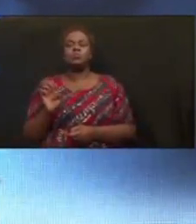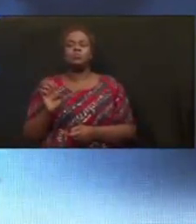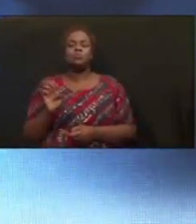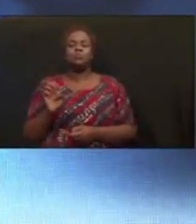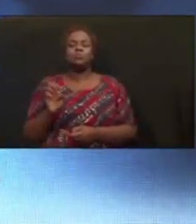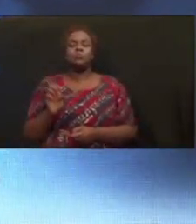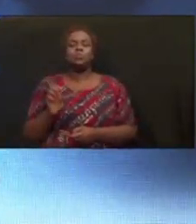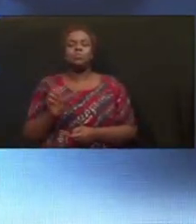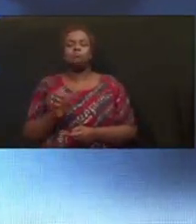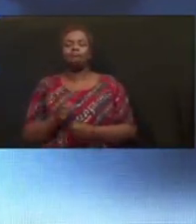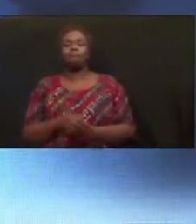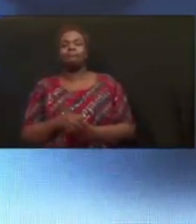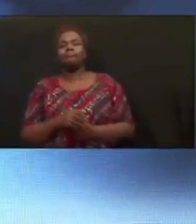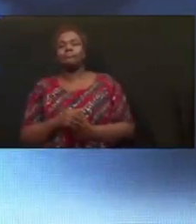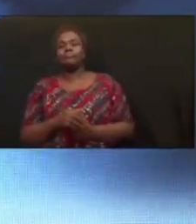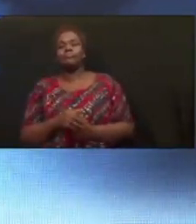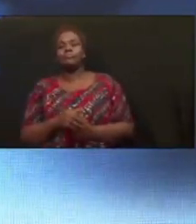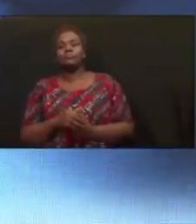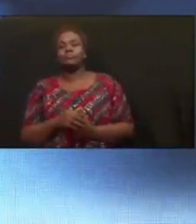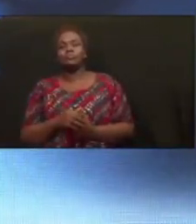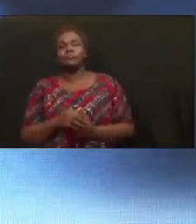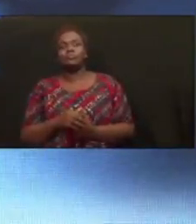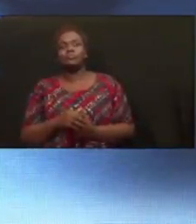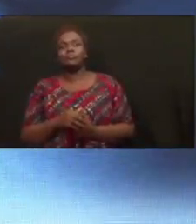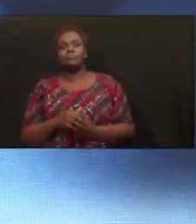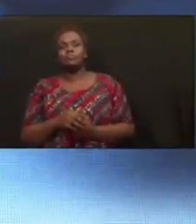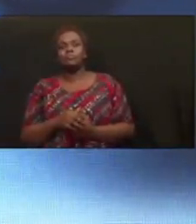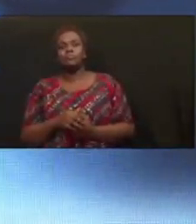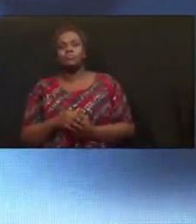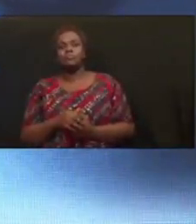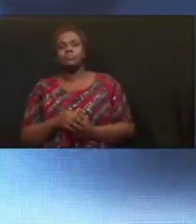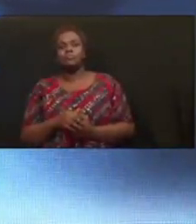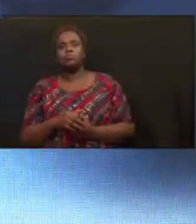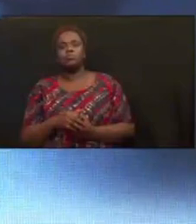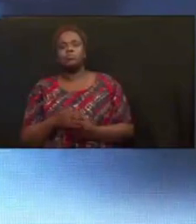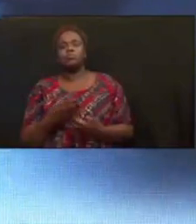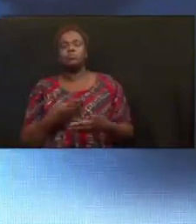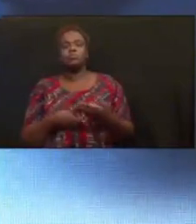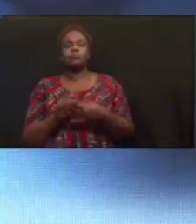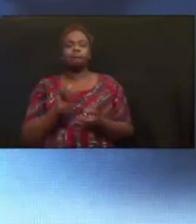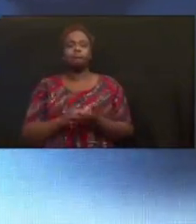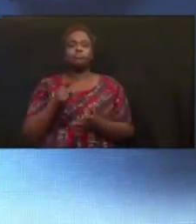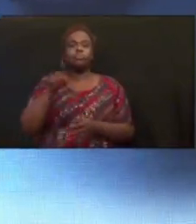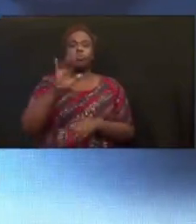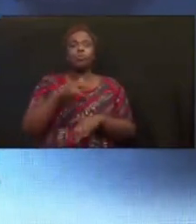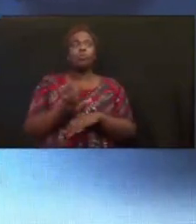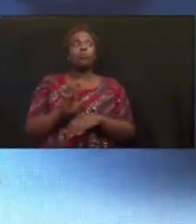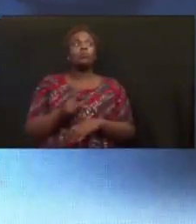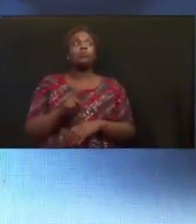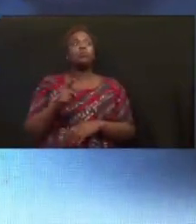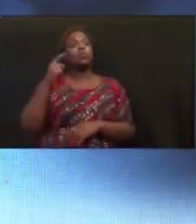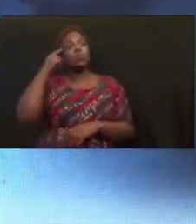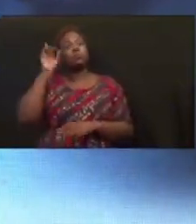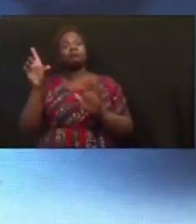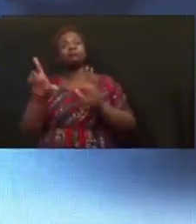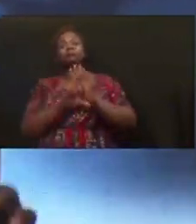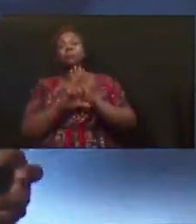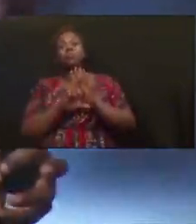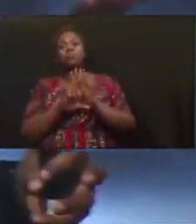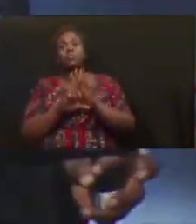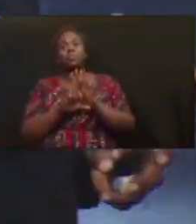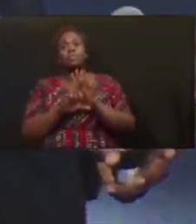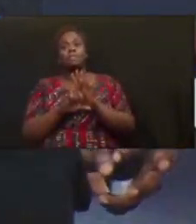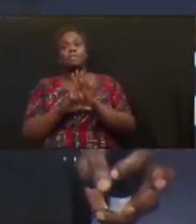it with excellence and serve it to a targeted consumer base. That's what you call business. You know the laws,